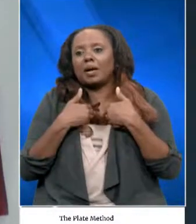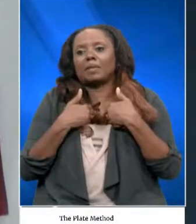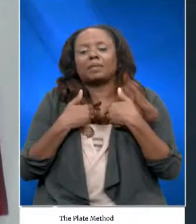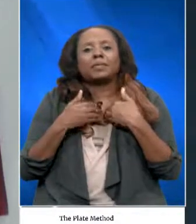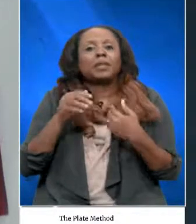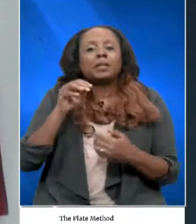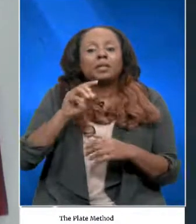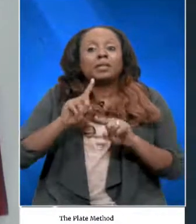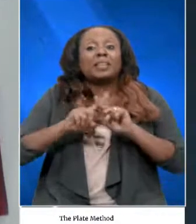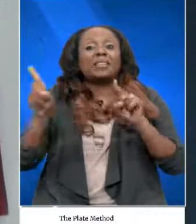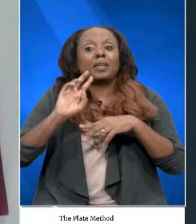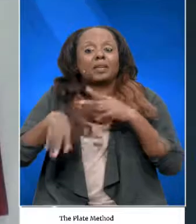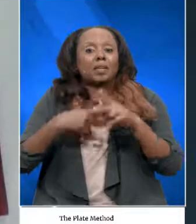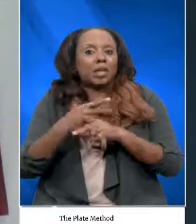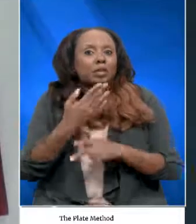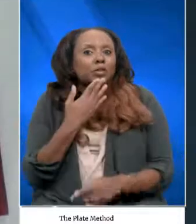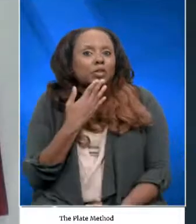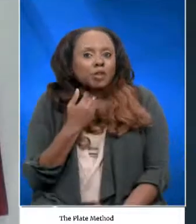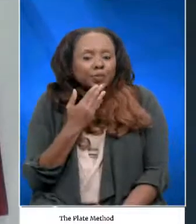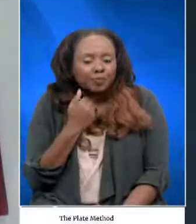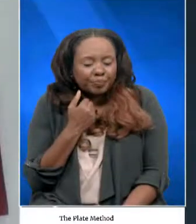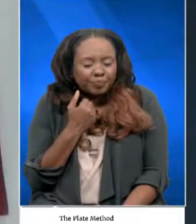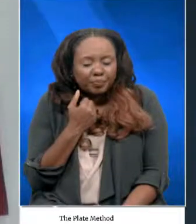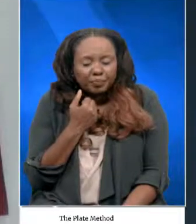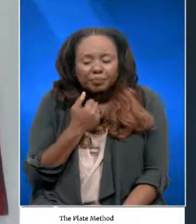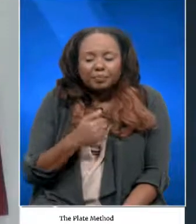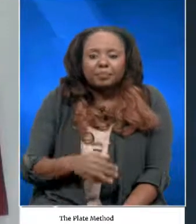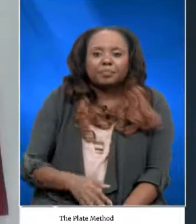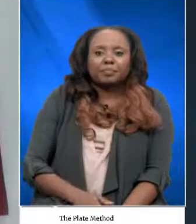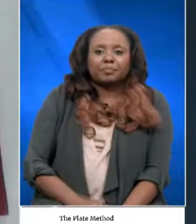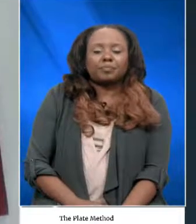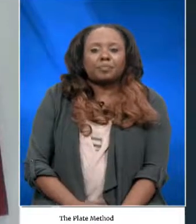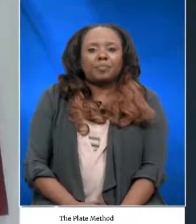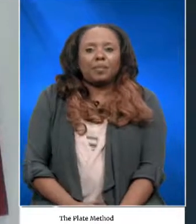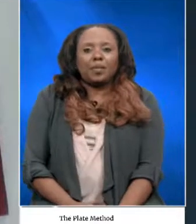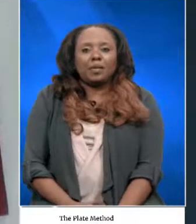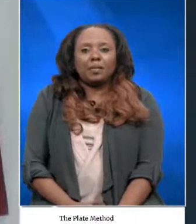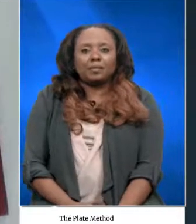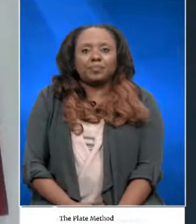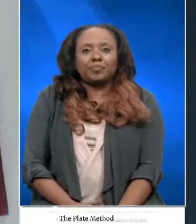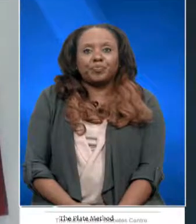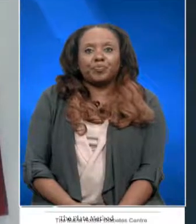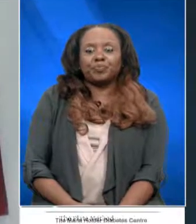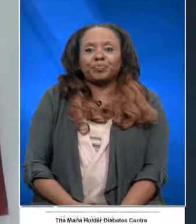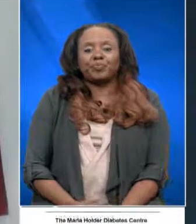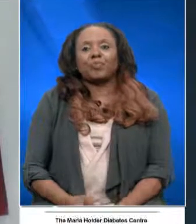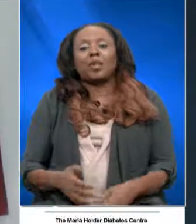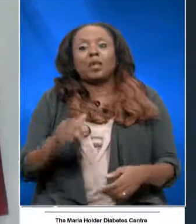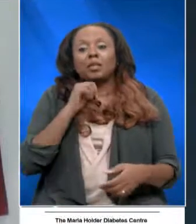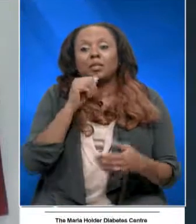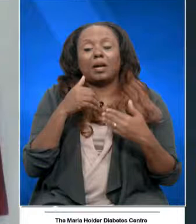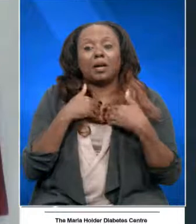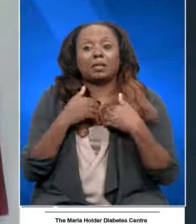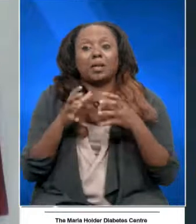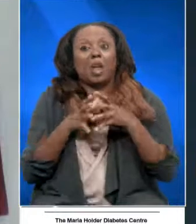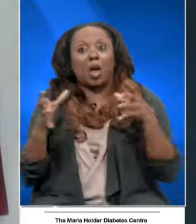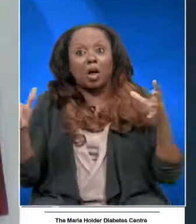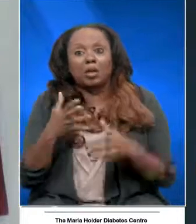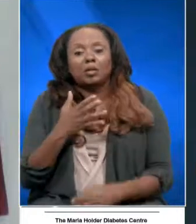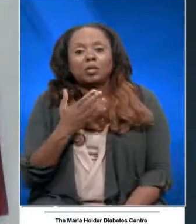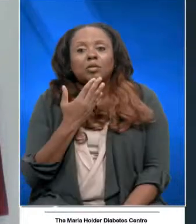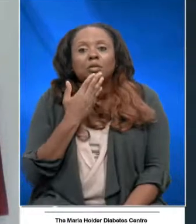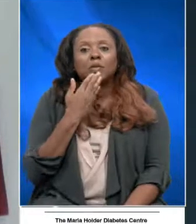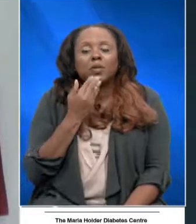why I can't say such little sugar. That's why it is not as much sugar as your typical soft drink. So the